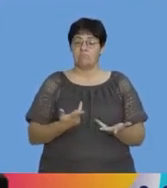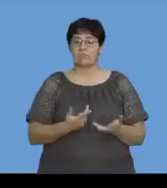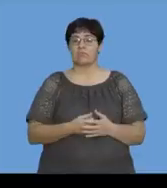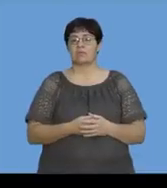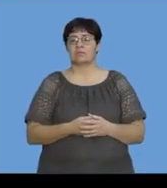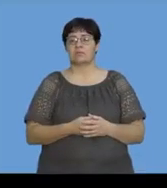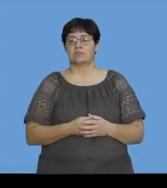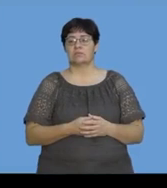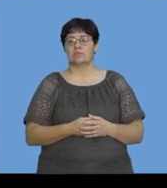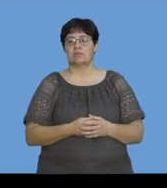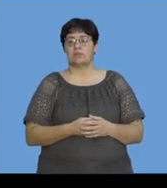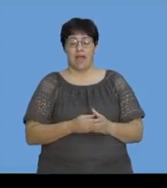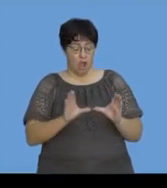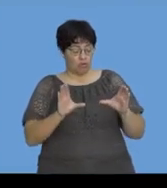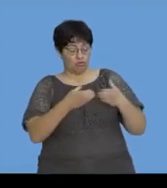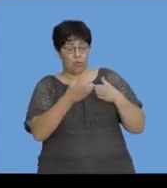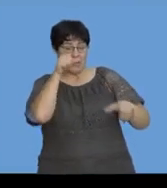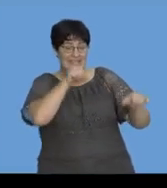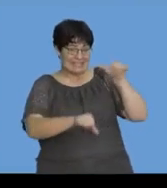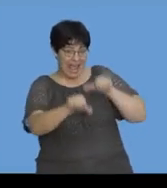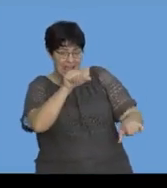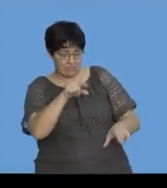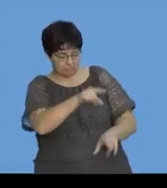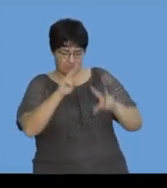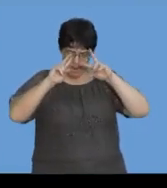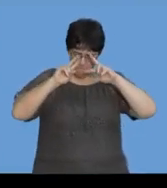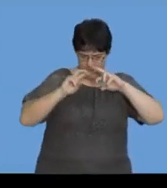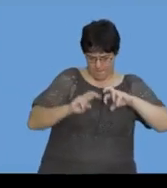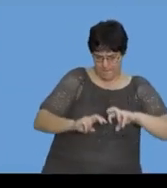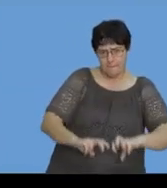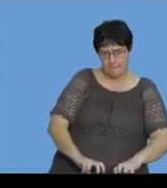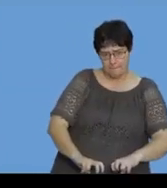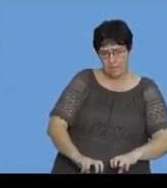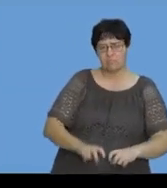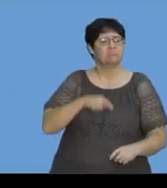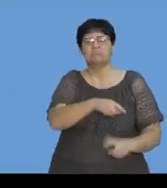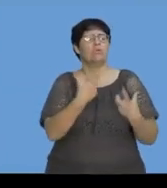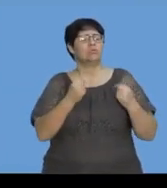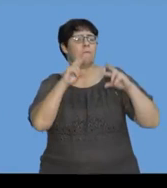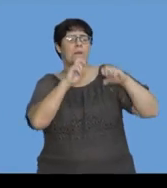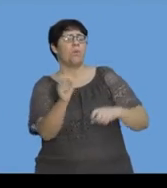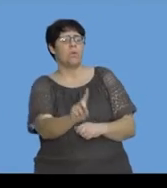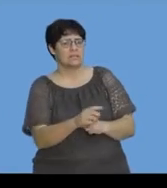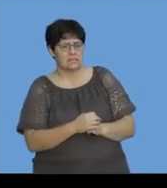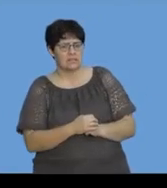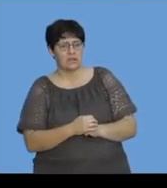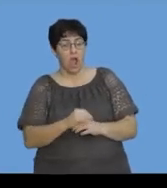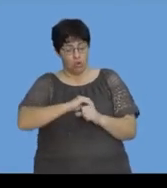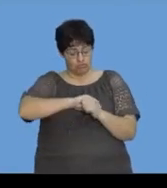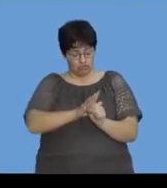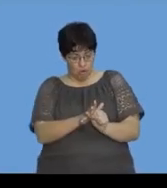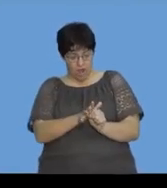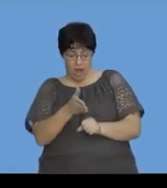Okay, so in an investigation, right, conducted by a group of scientists to